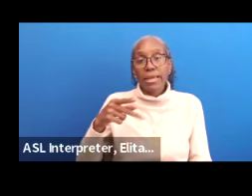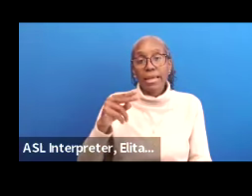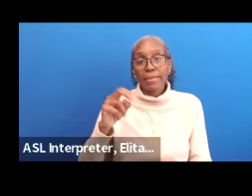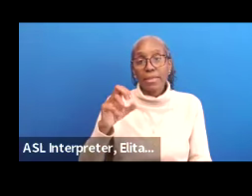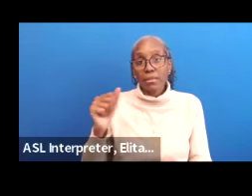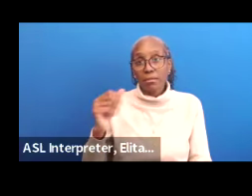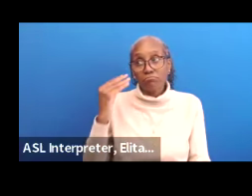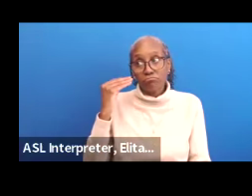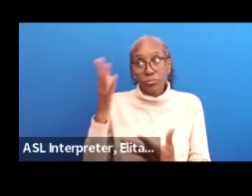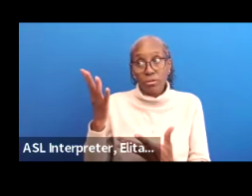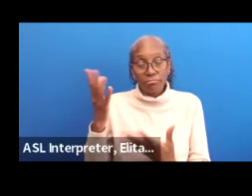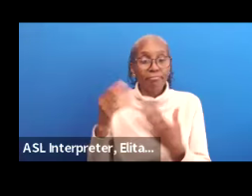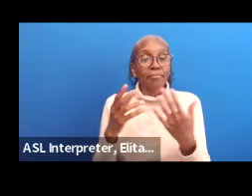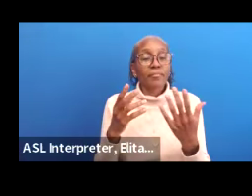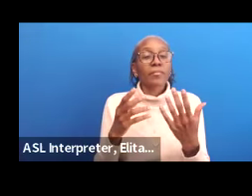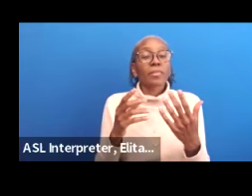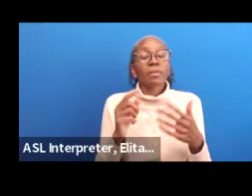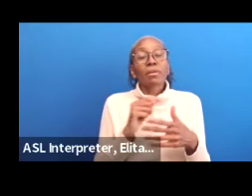And then other things that